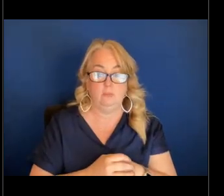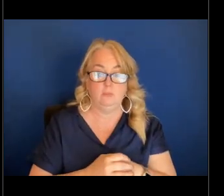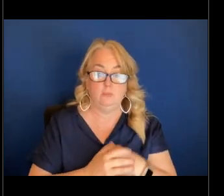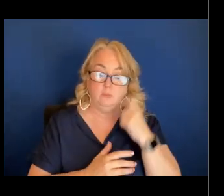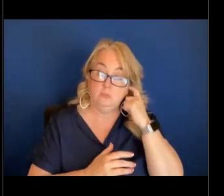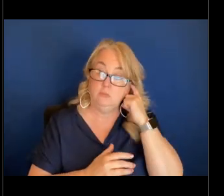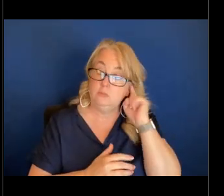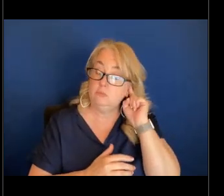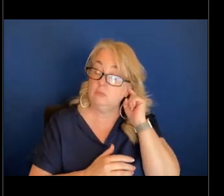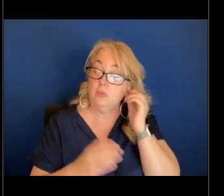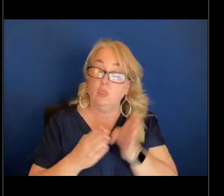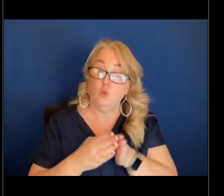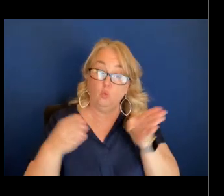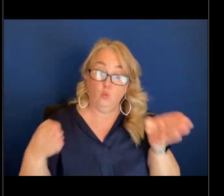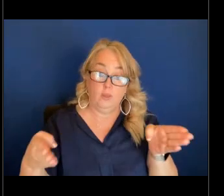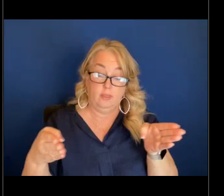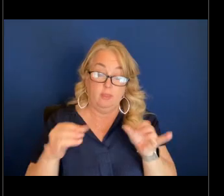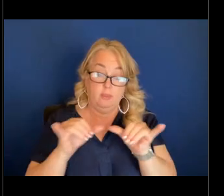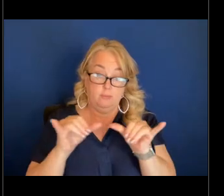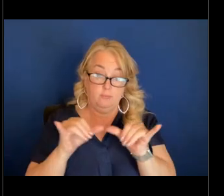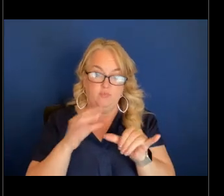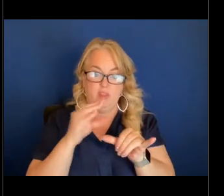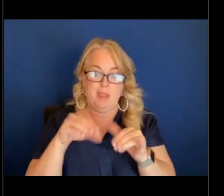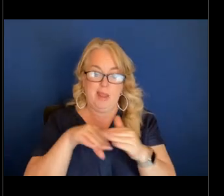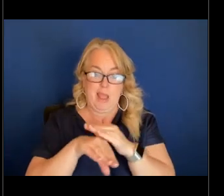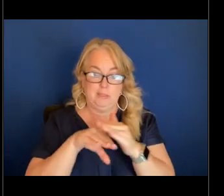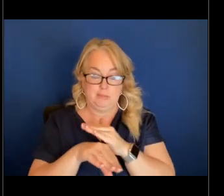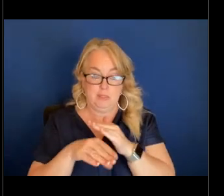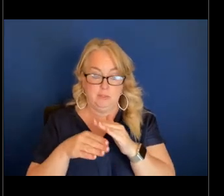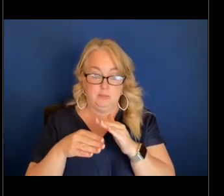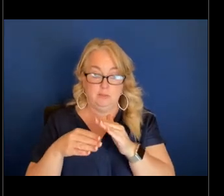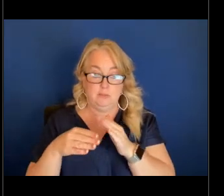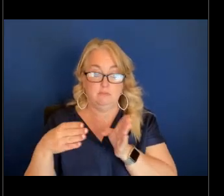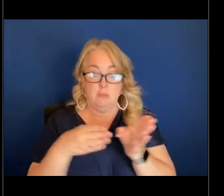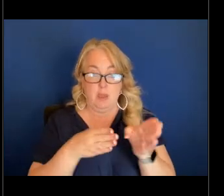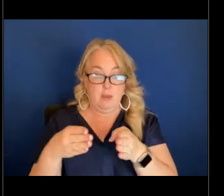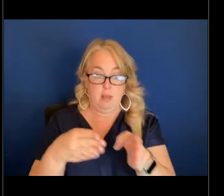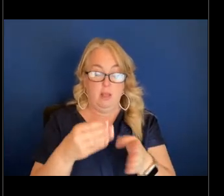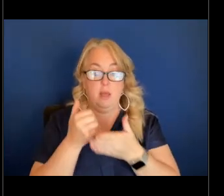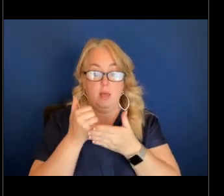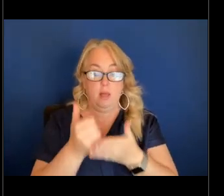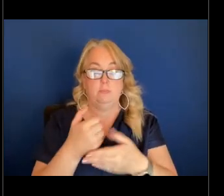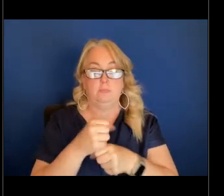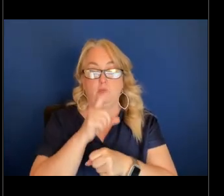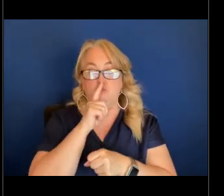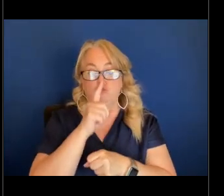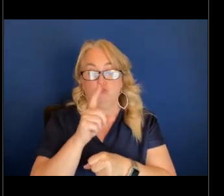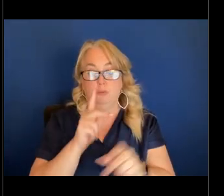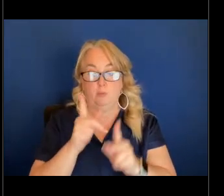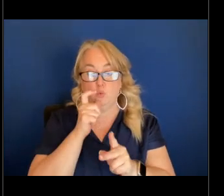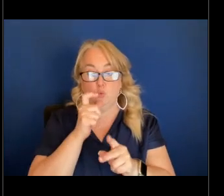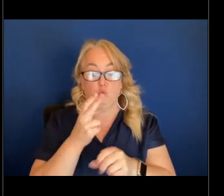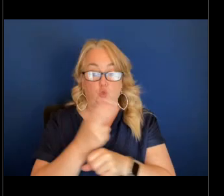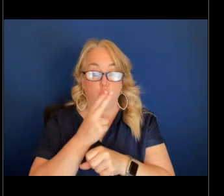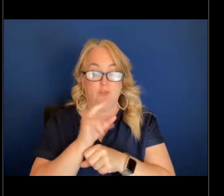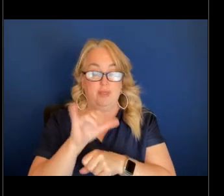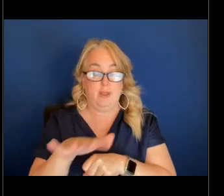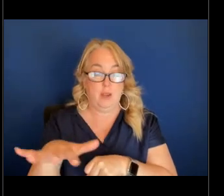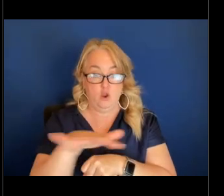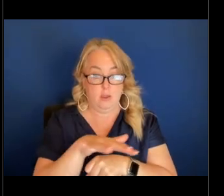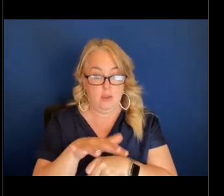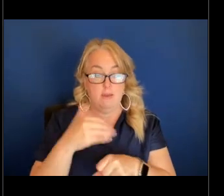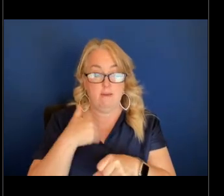The width of the space and the access aisle help ensure that people using the area have